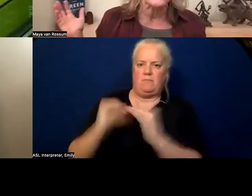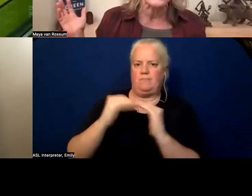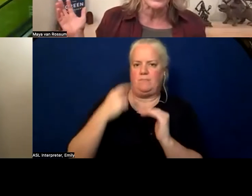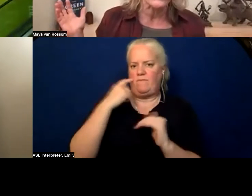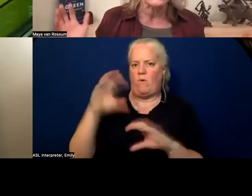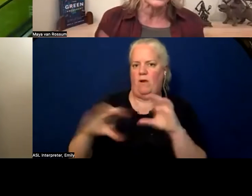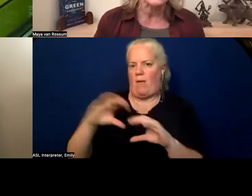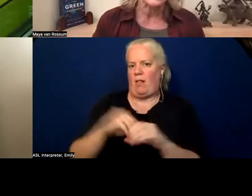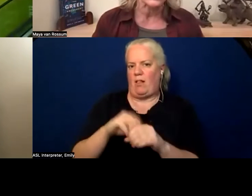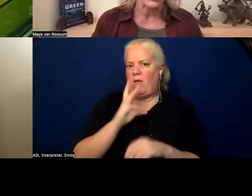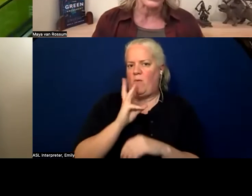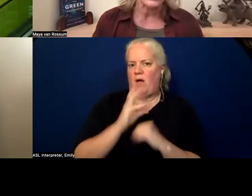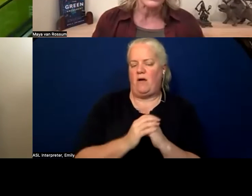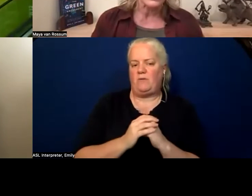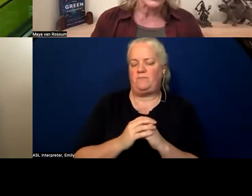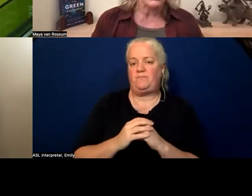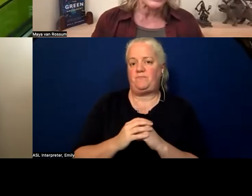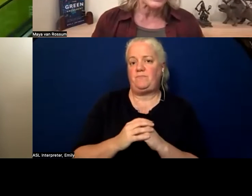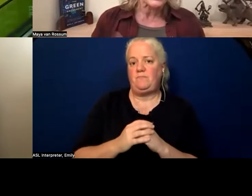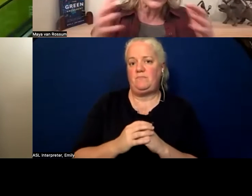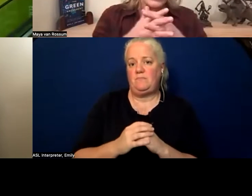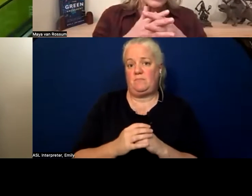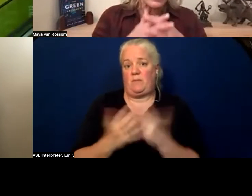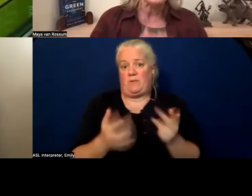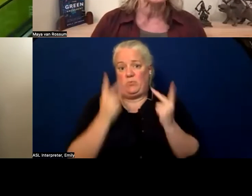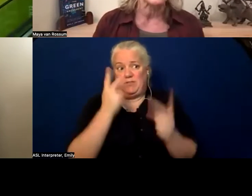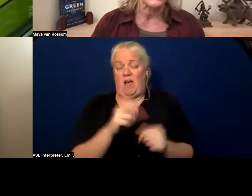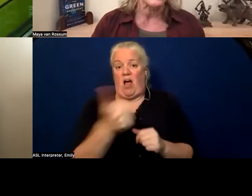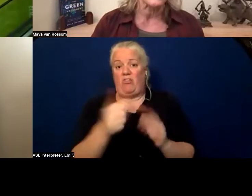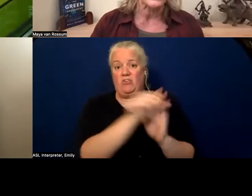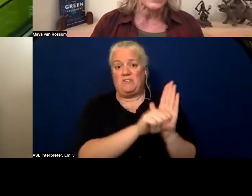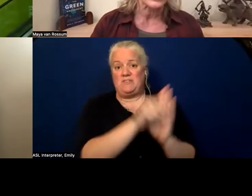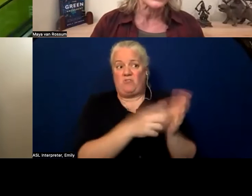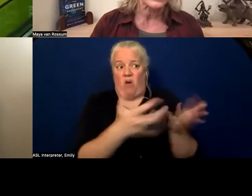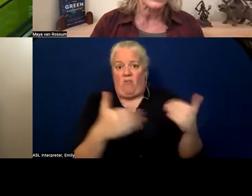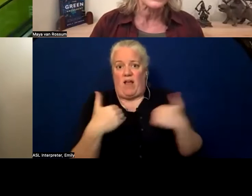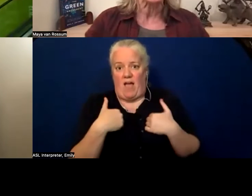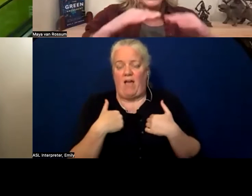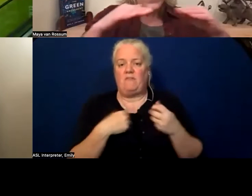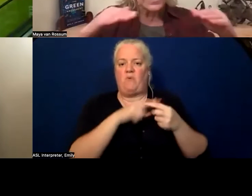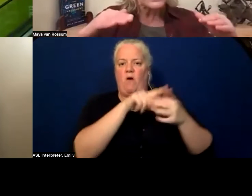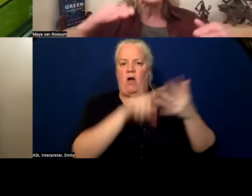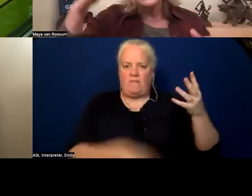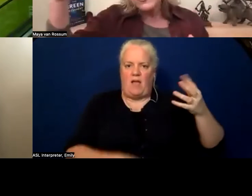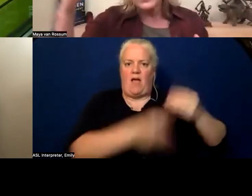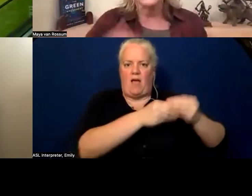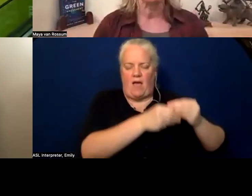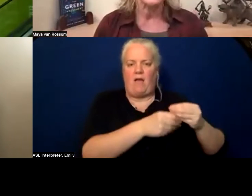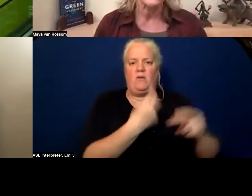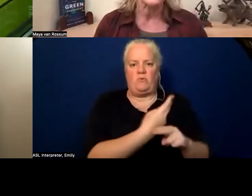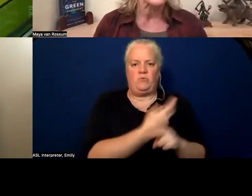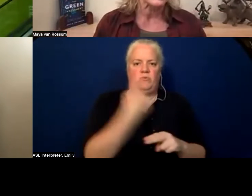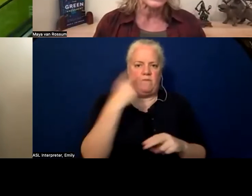that other neighboring states are already embracing. So I think it's the combination of the two in the advocacy context, and then staging